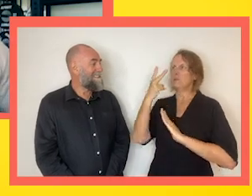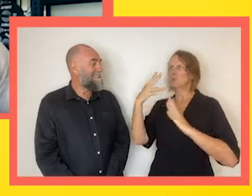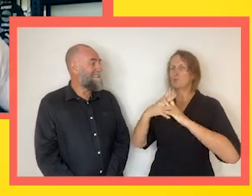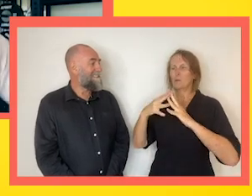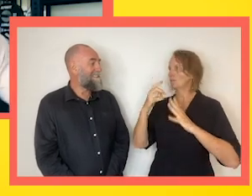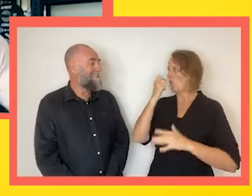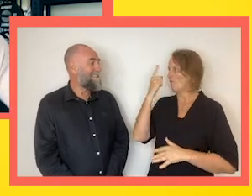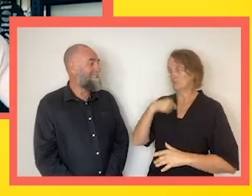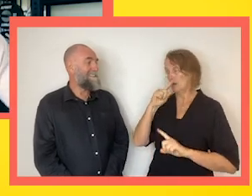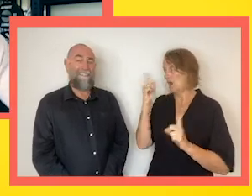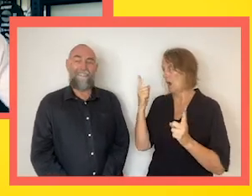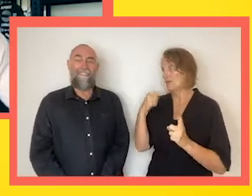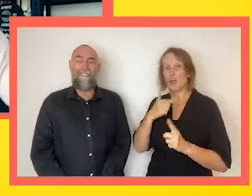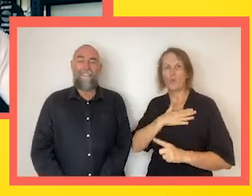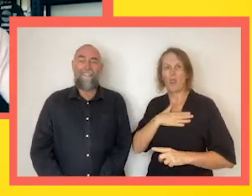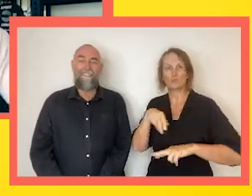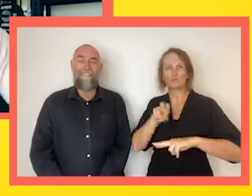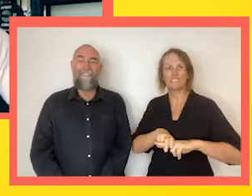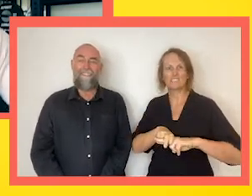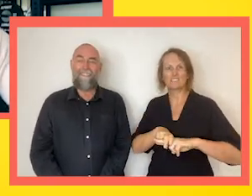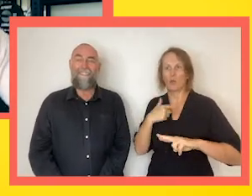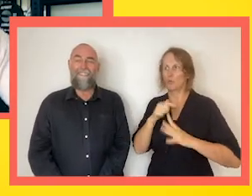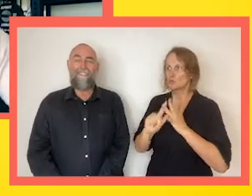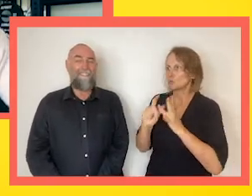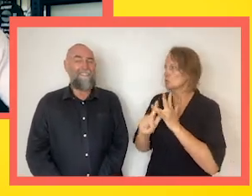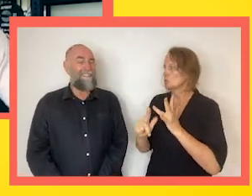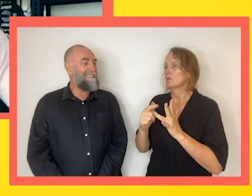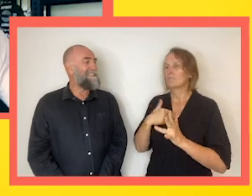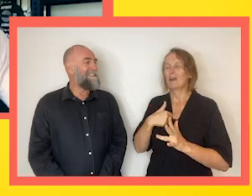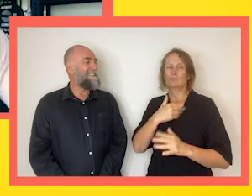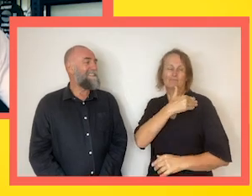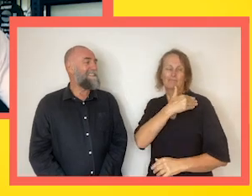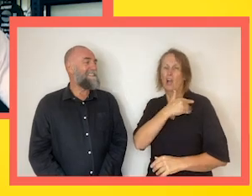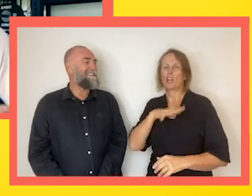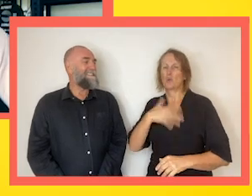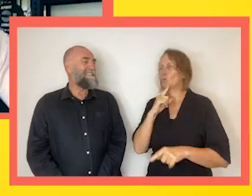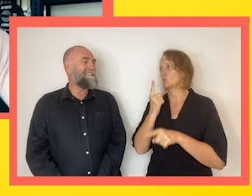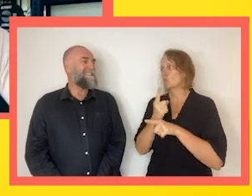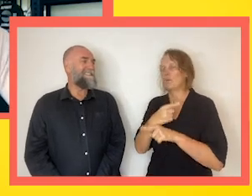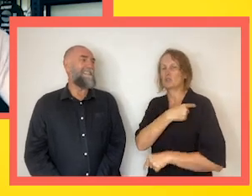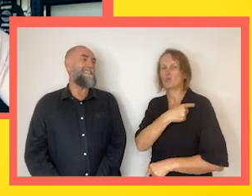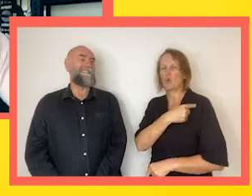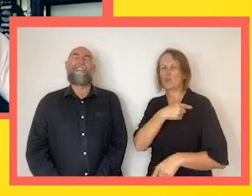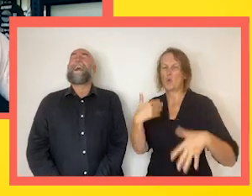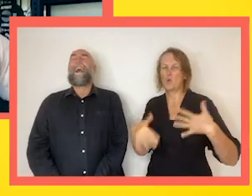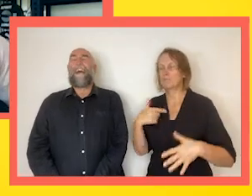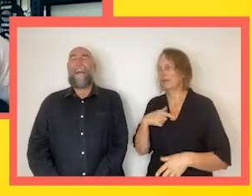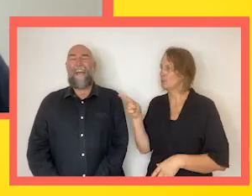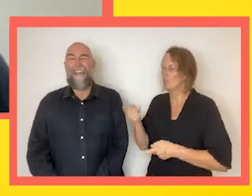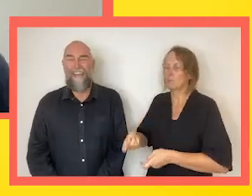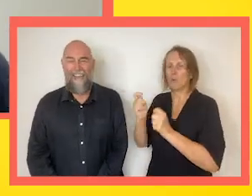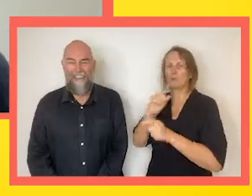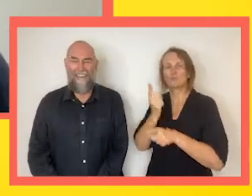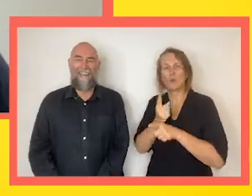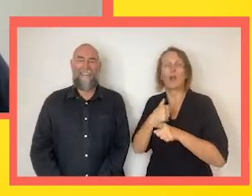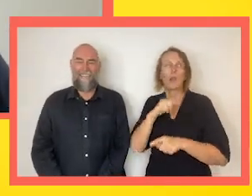some sort of cross training? I don't like to sit still. Personally, for me, didn't want to talk about the shoulder in the podcast. That was the last thing I wanted to talk about, but you brought it